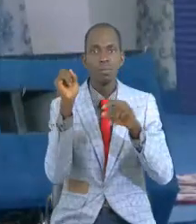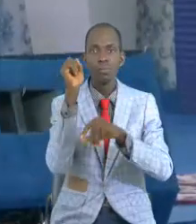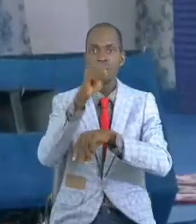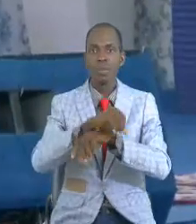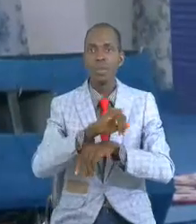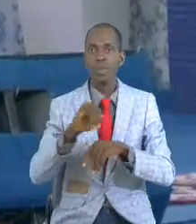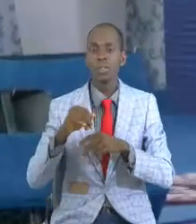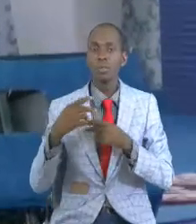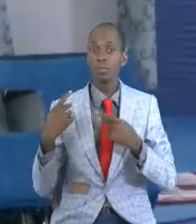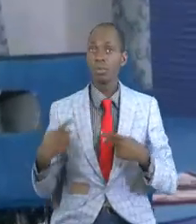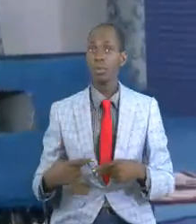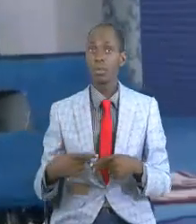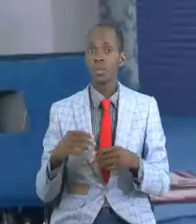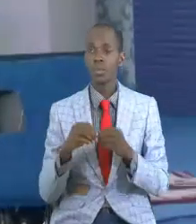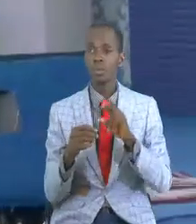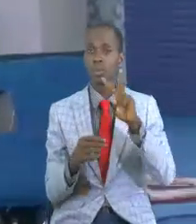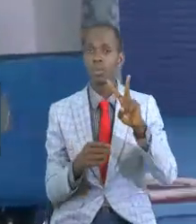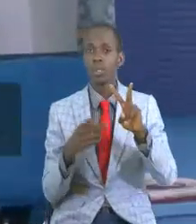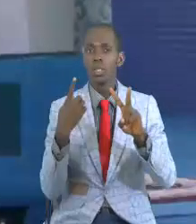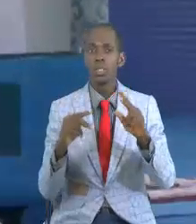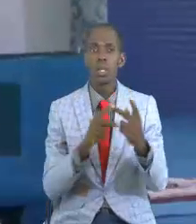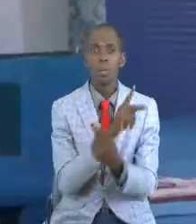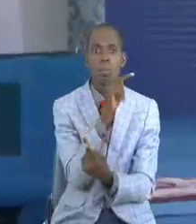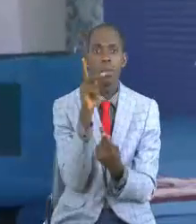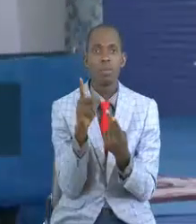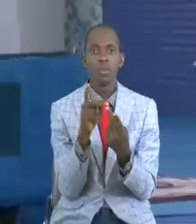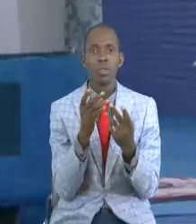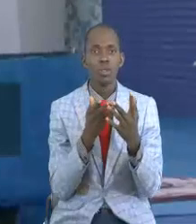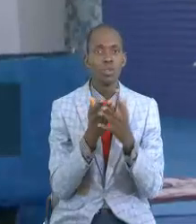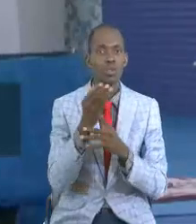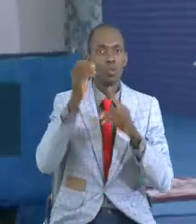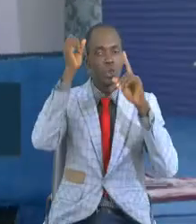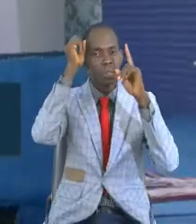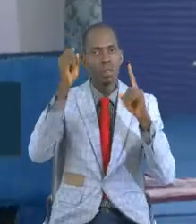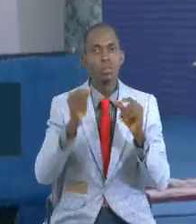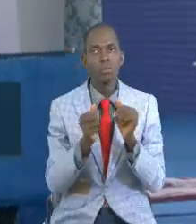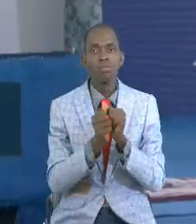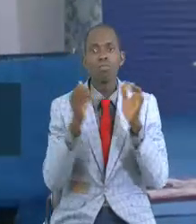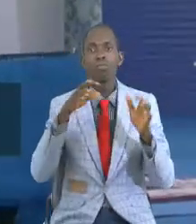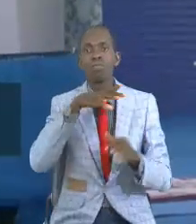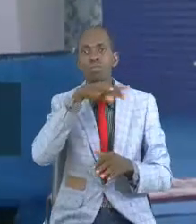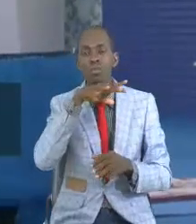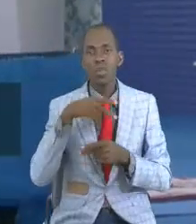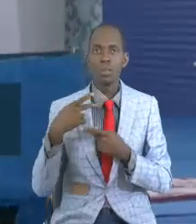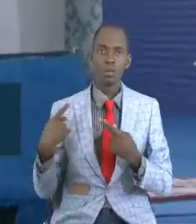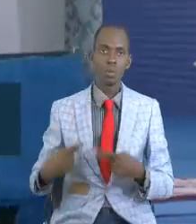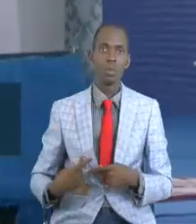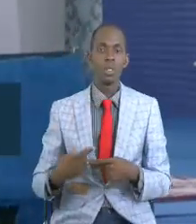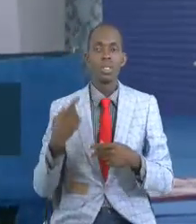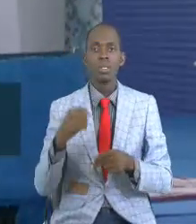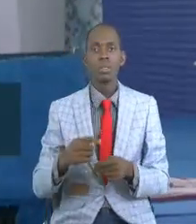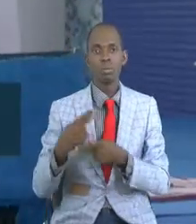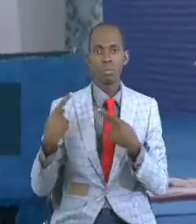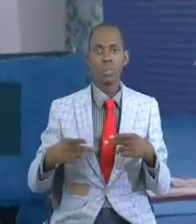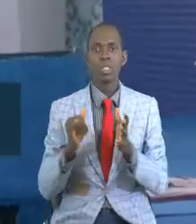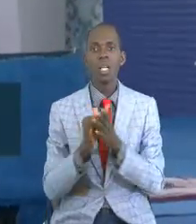the perfection through his spotless priesthood. The priesthood that had no fault, that had